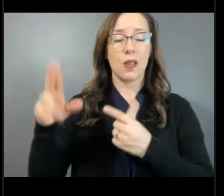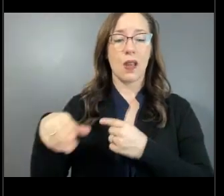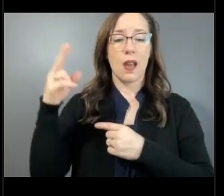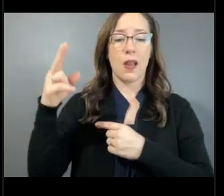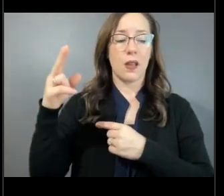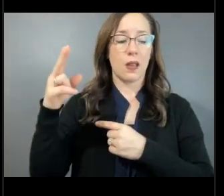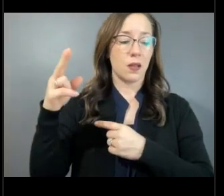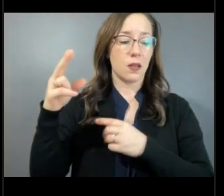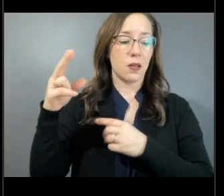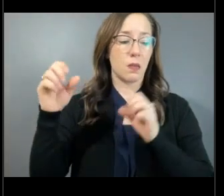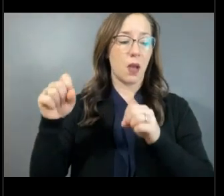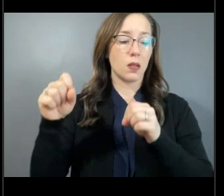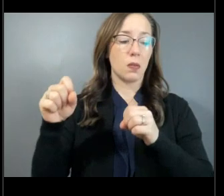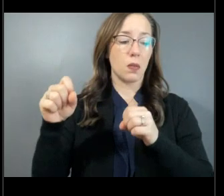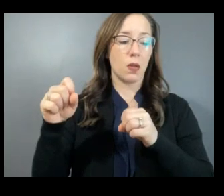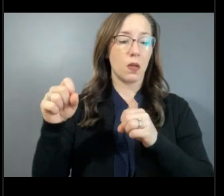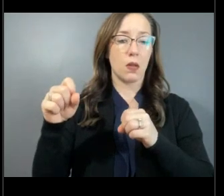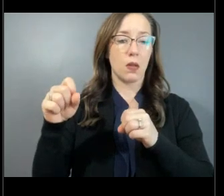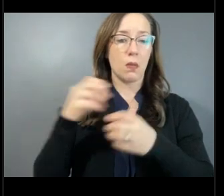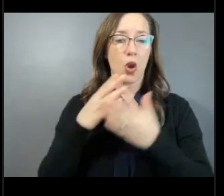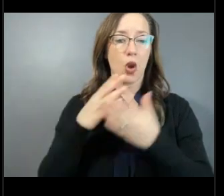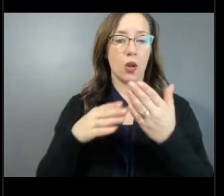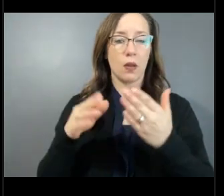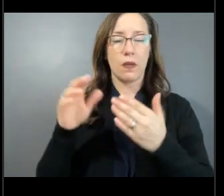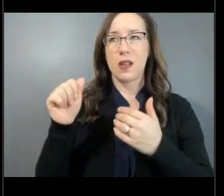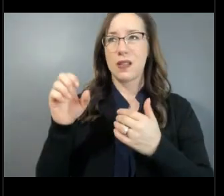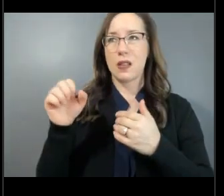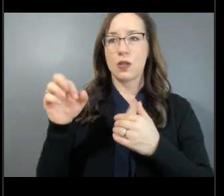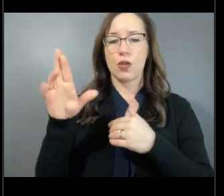part of the accessory.